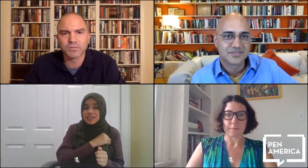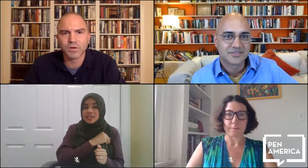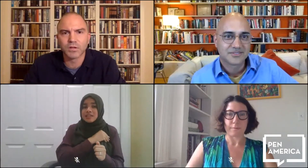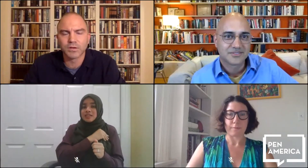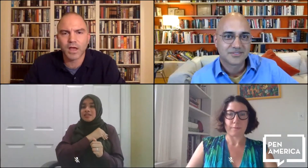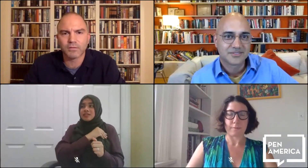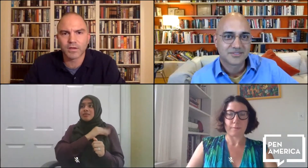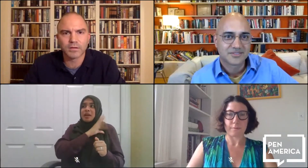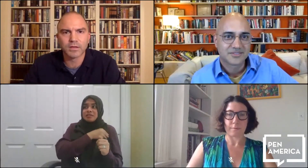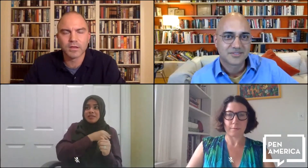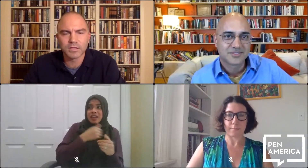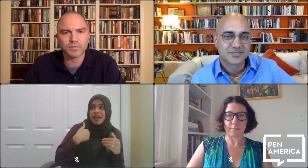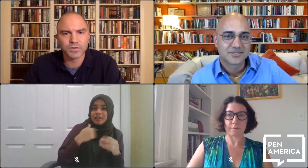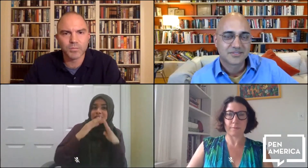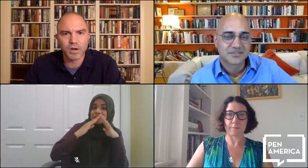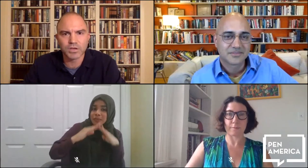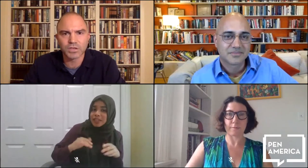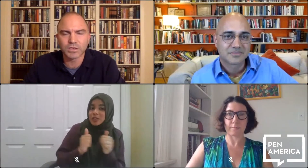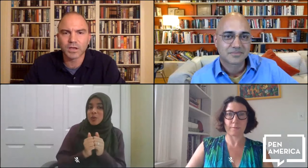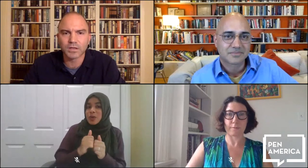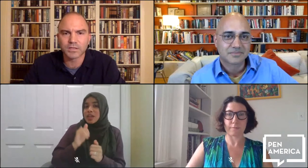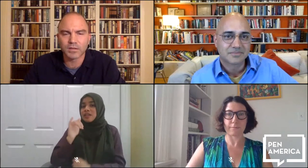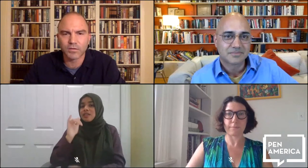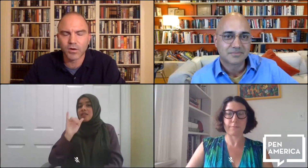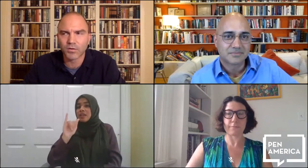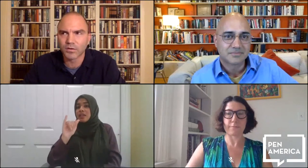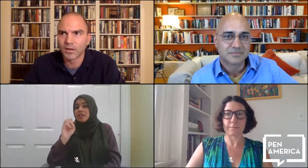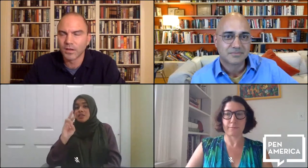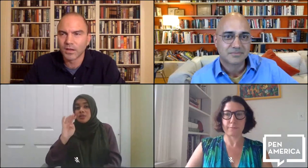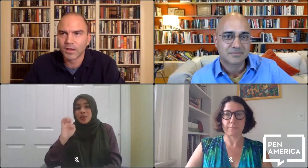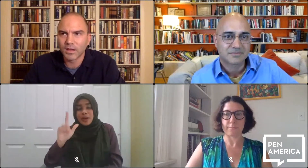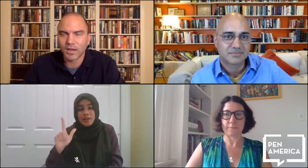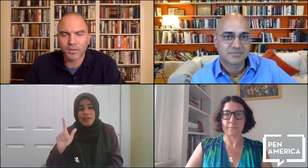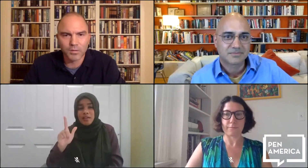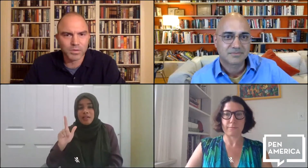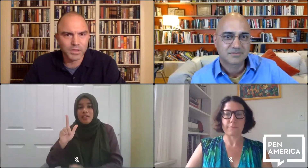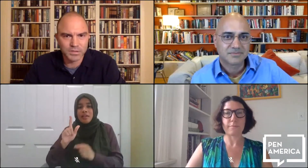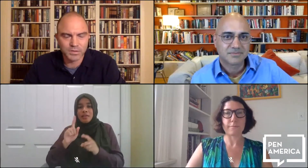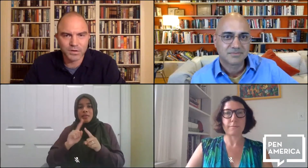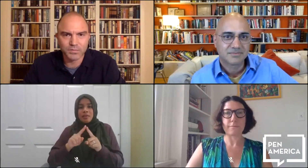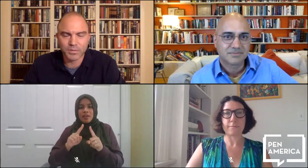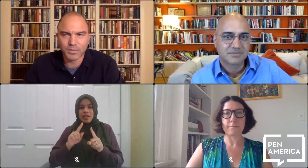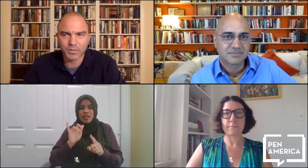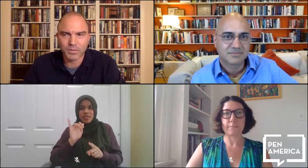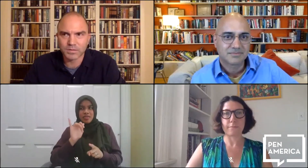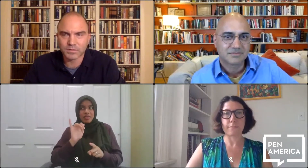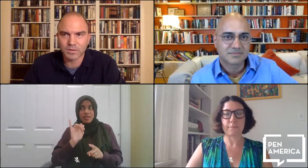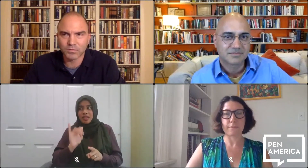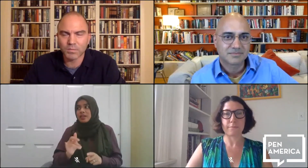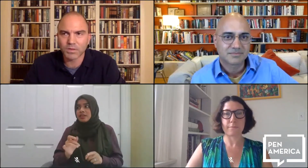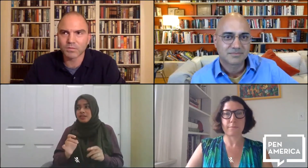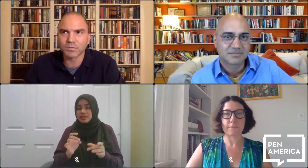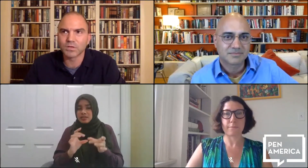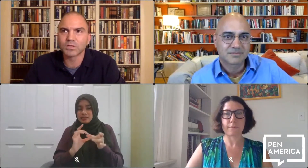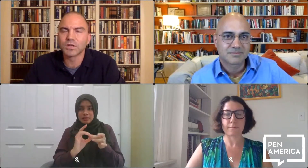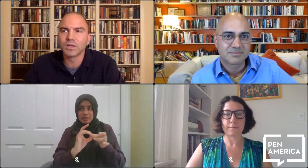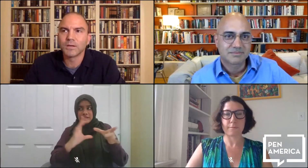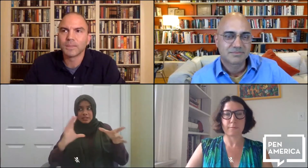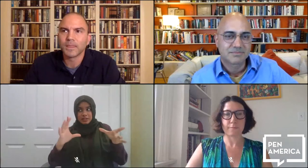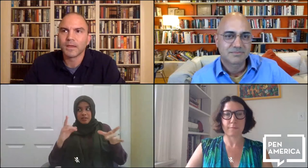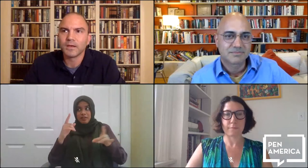with Israel and having self-determination in a state of their own, and they're completely excluded from this agreement that was